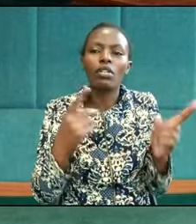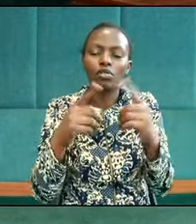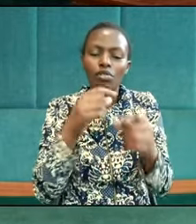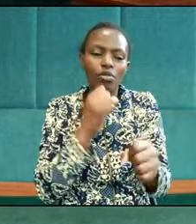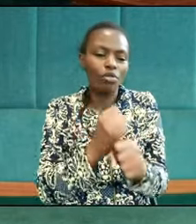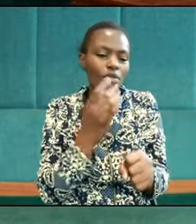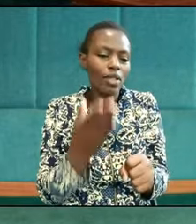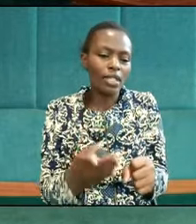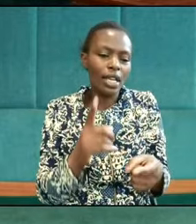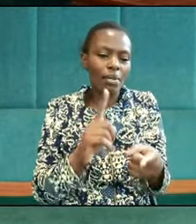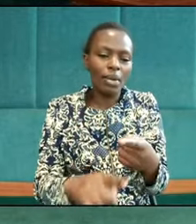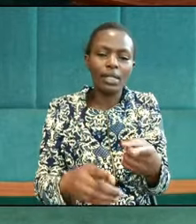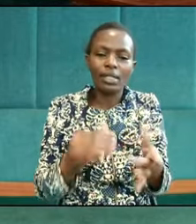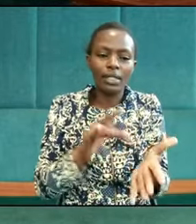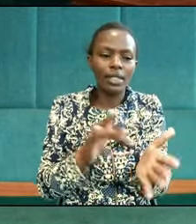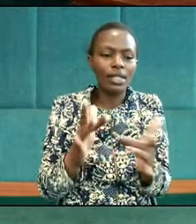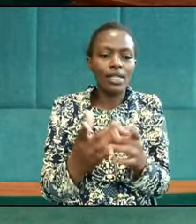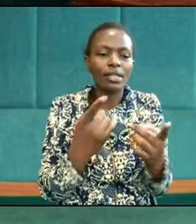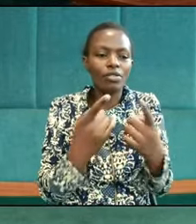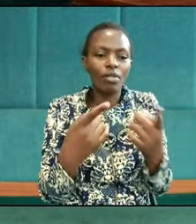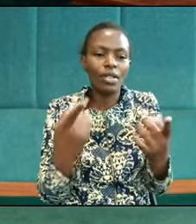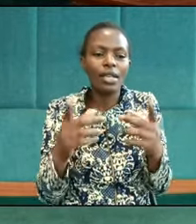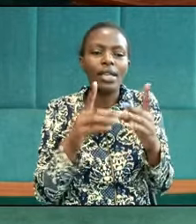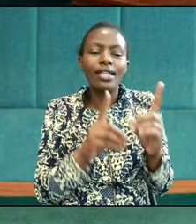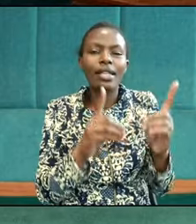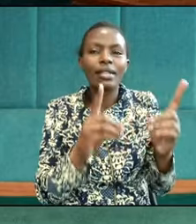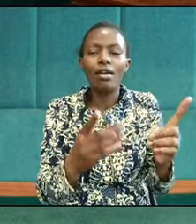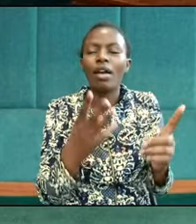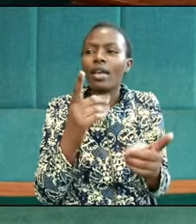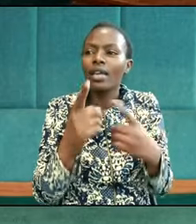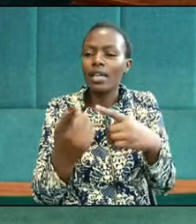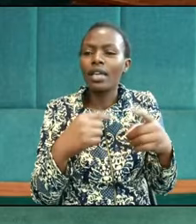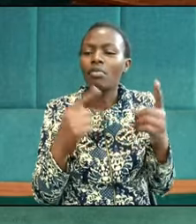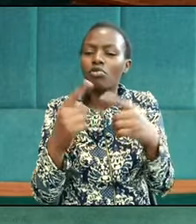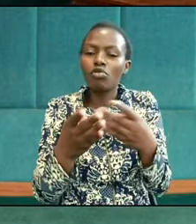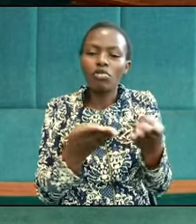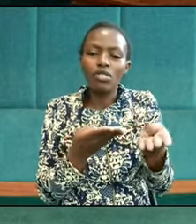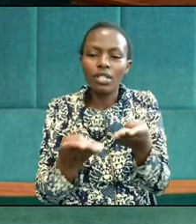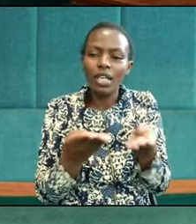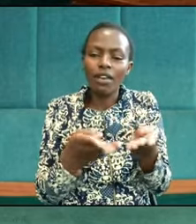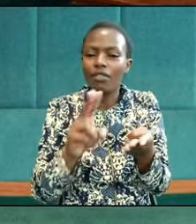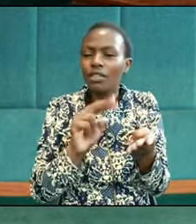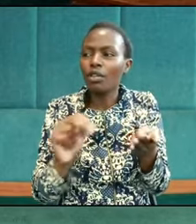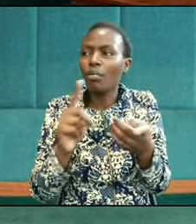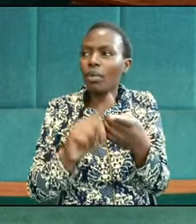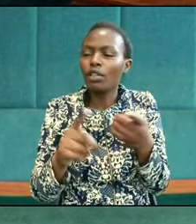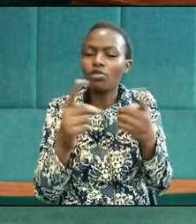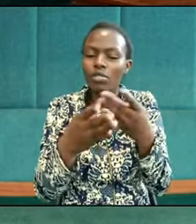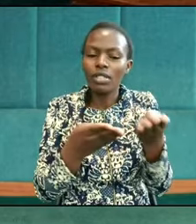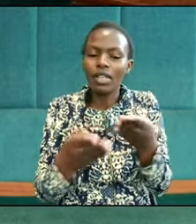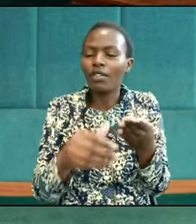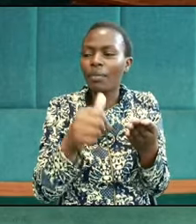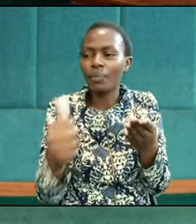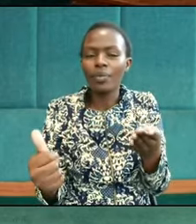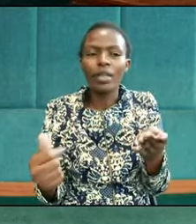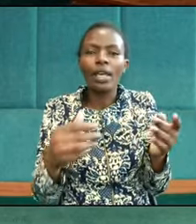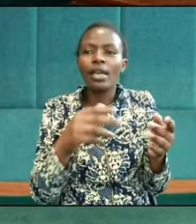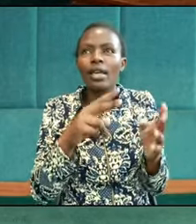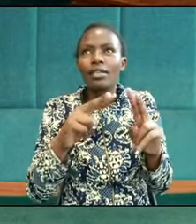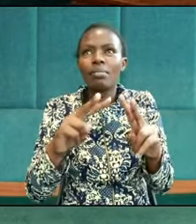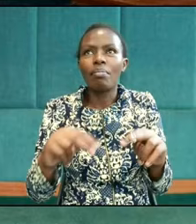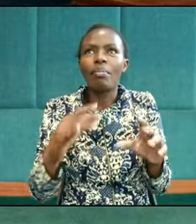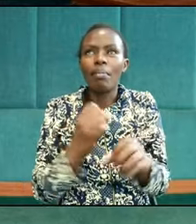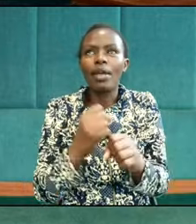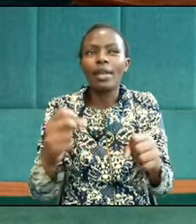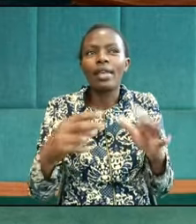his disciples that he did not come to be served, but to serve others and be a ransom for many. He set an example for all of